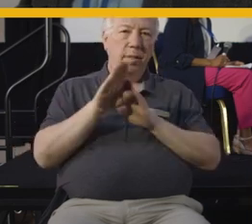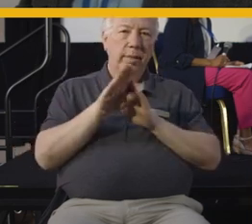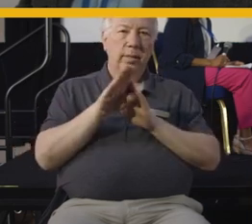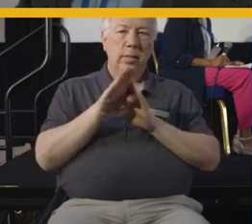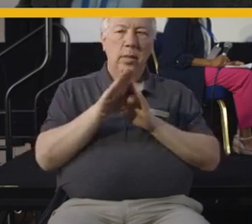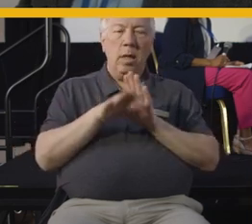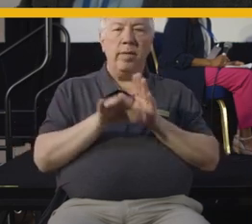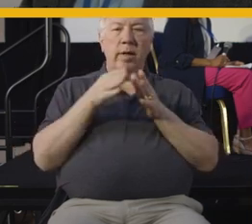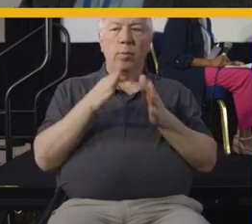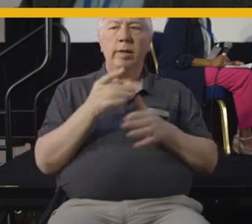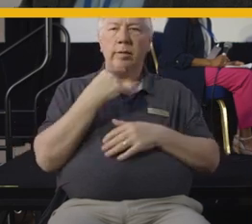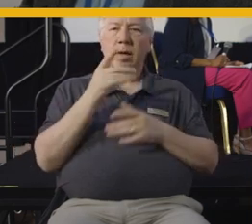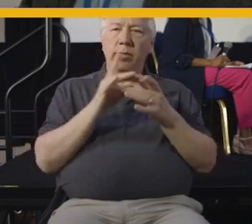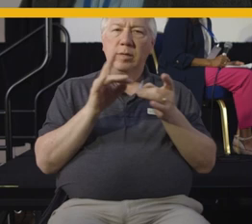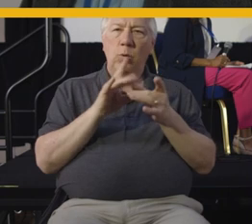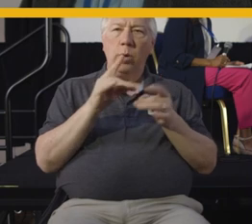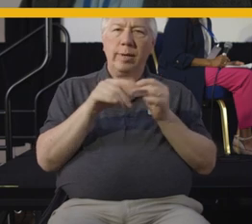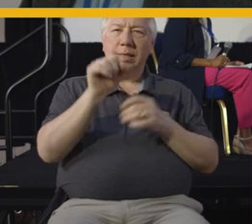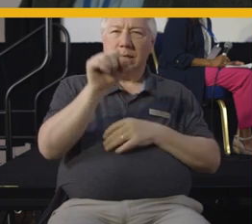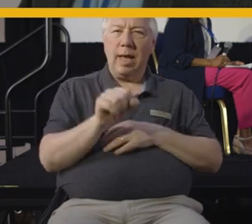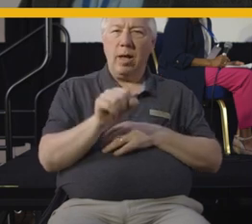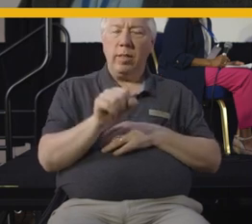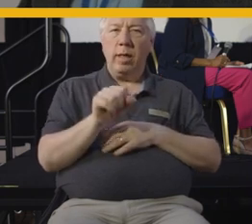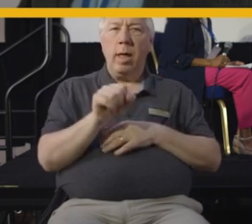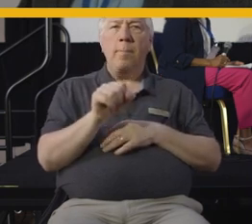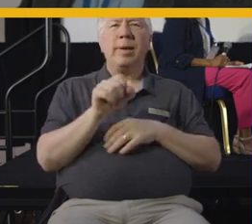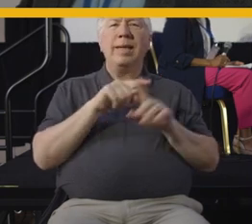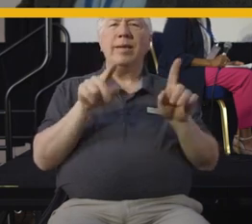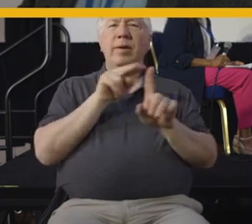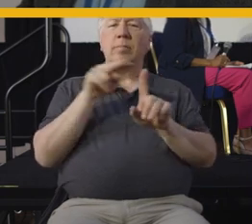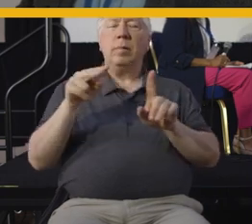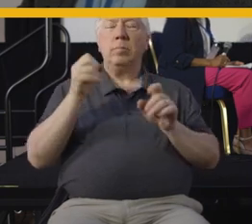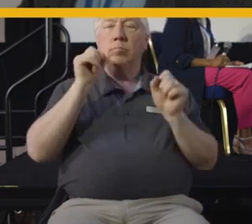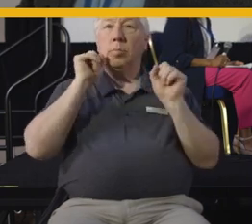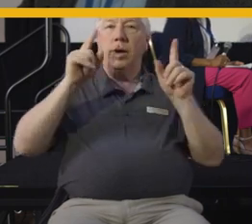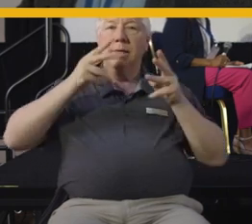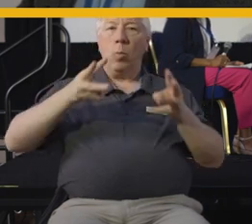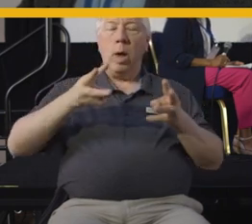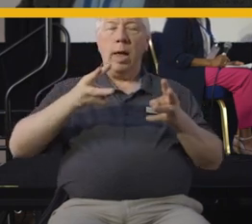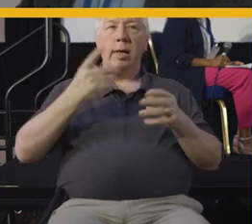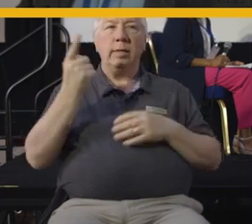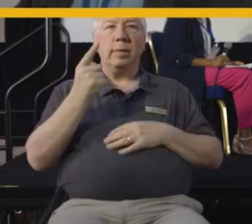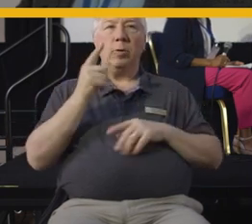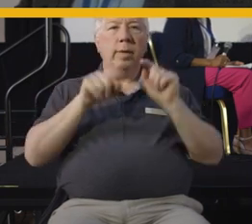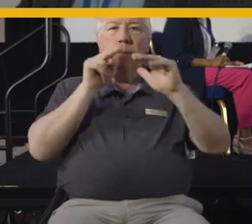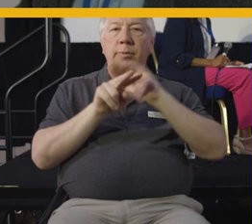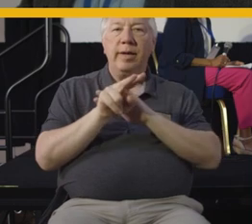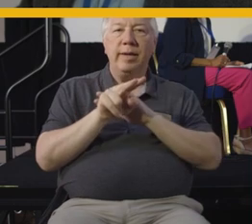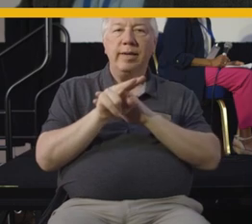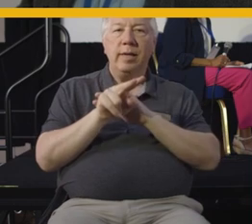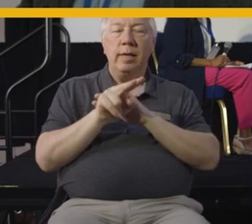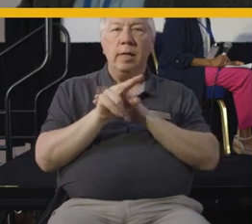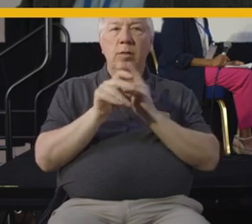way to tell the story of the South in a different way, in a surprising way, in something that's unpredictable. So go away